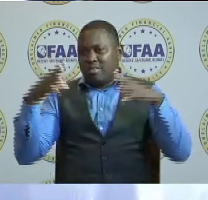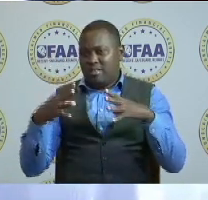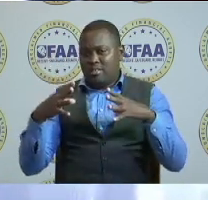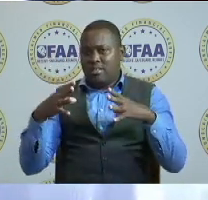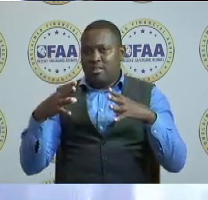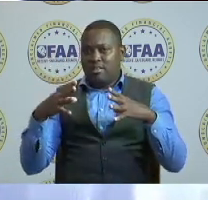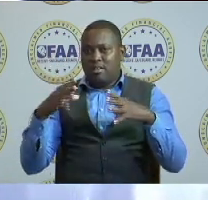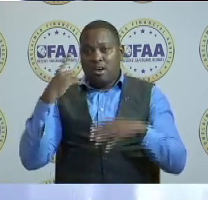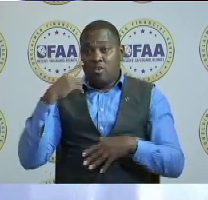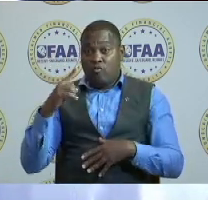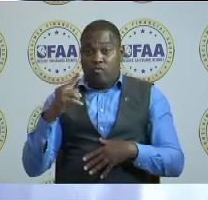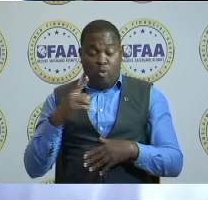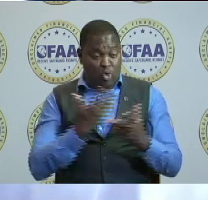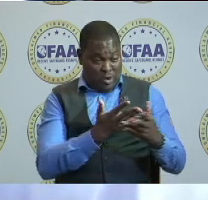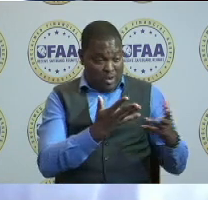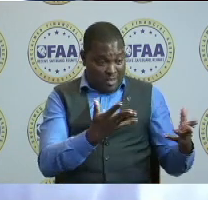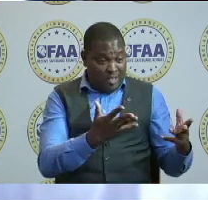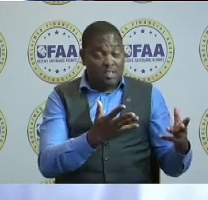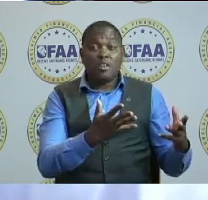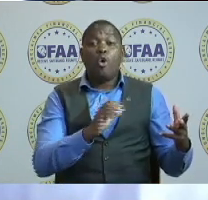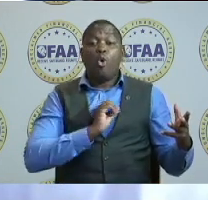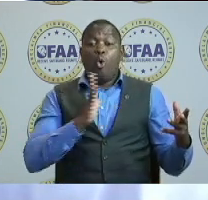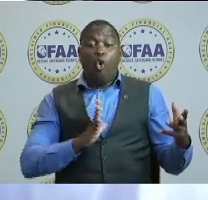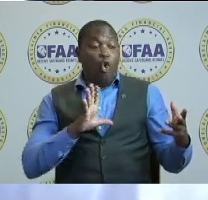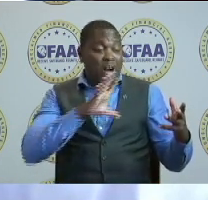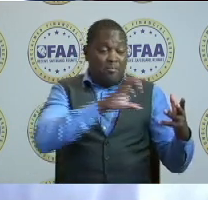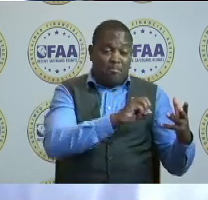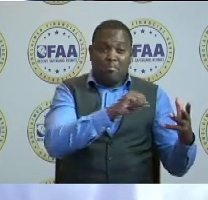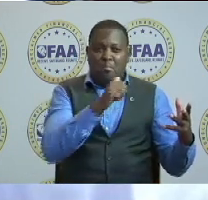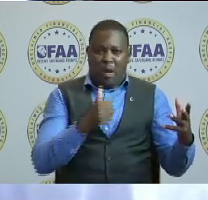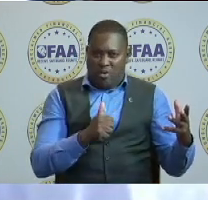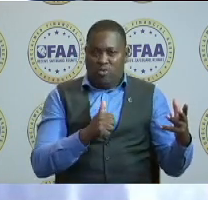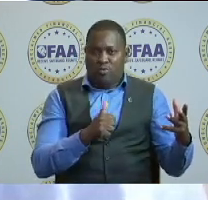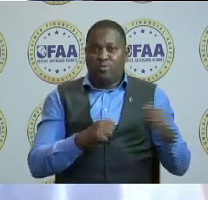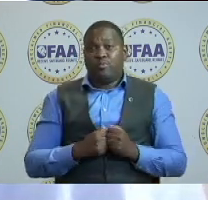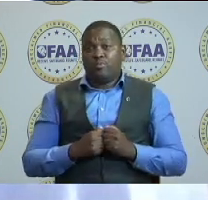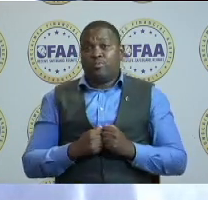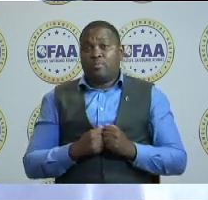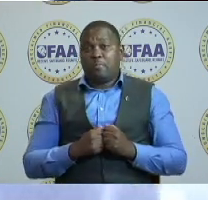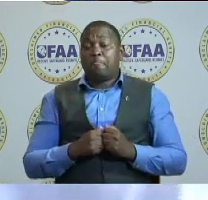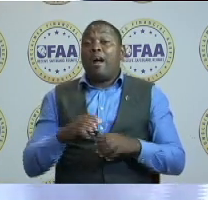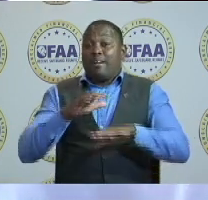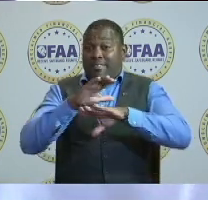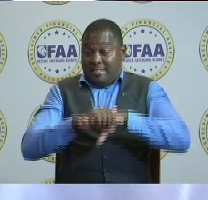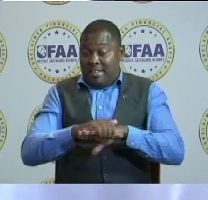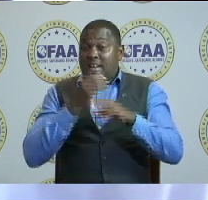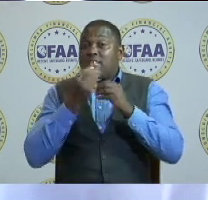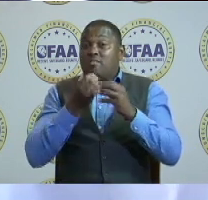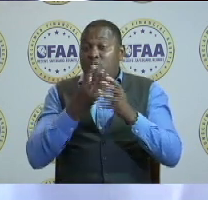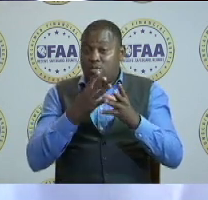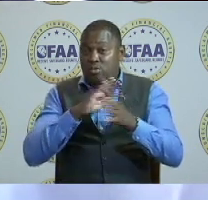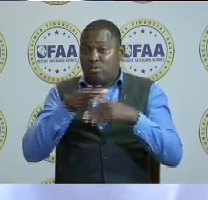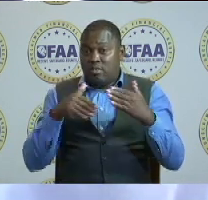the Unclaimed Financial Assets Authority with regard to obtaining the information